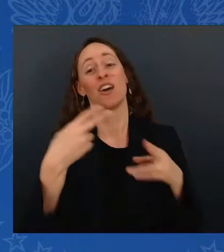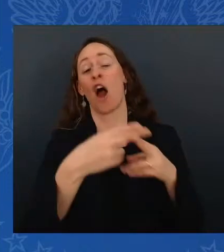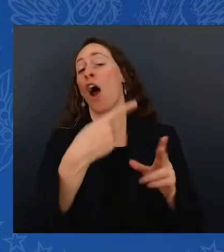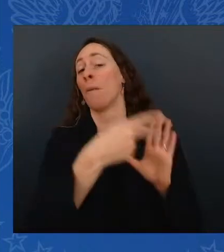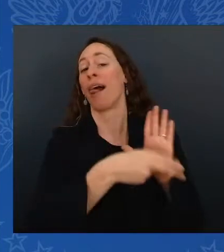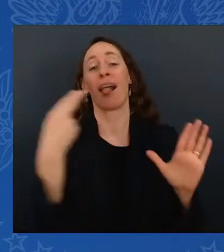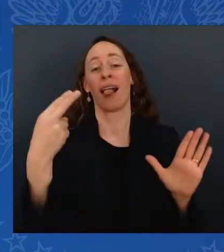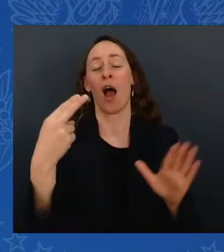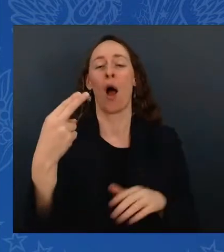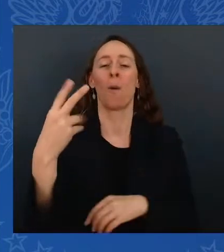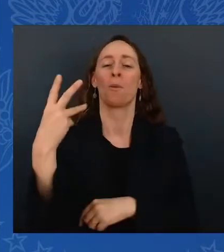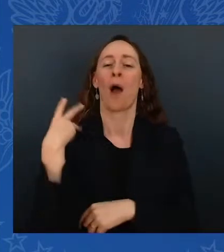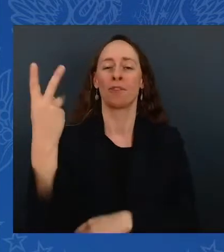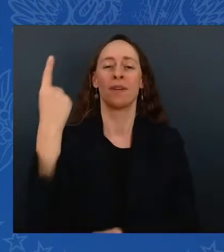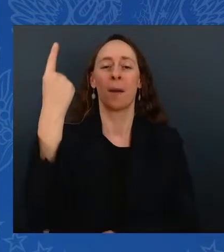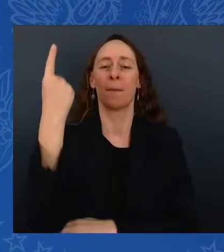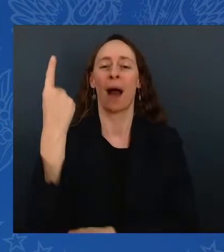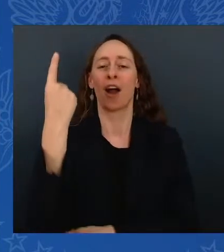Been a friend a long time.